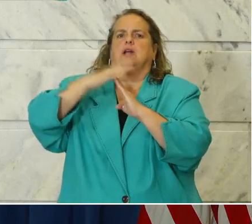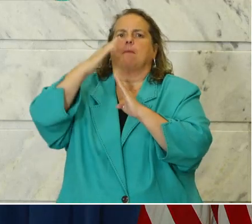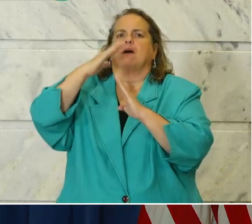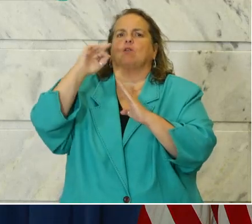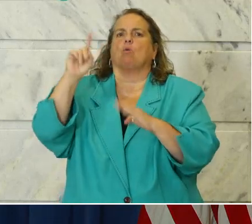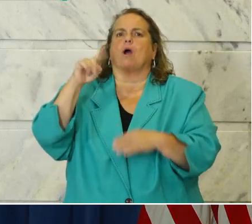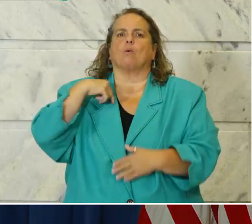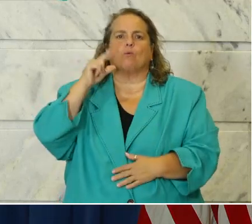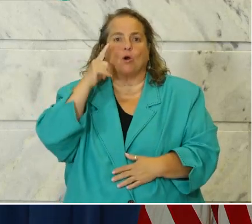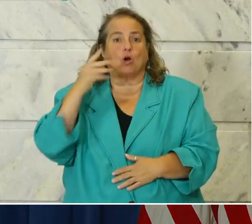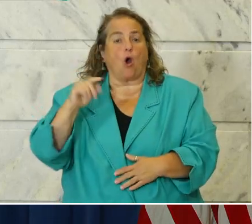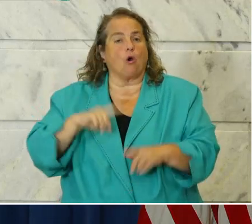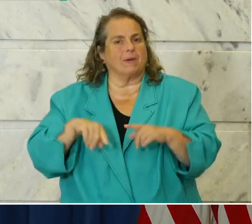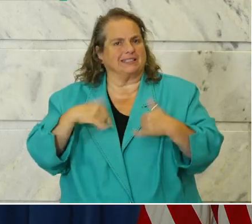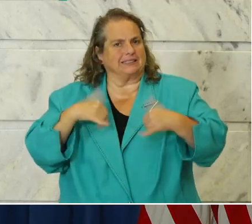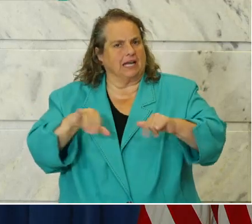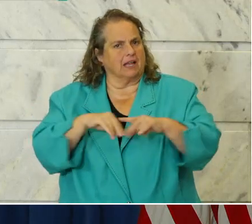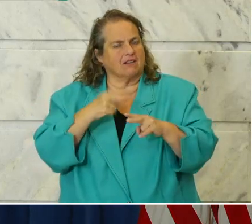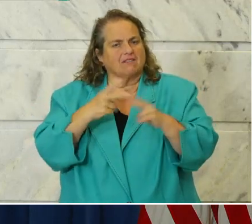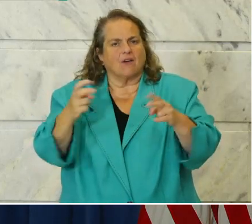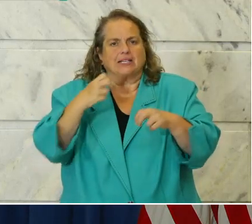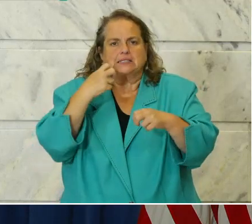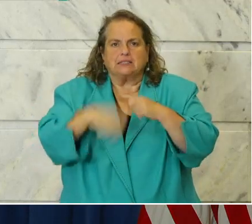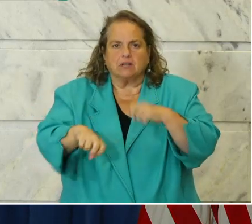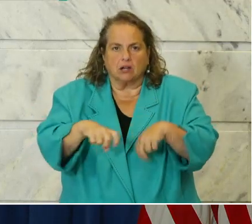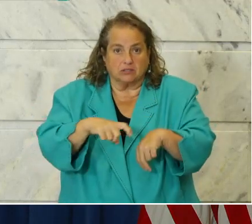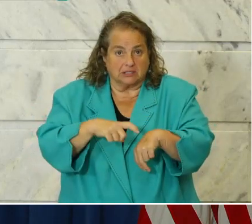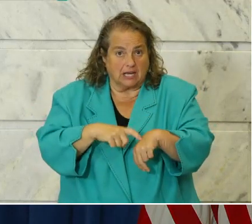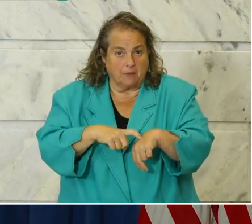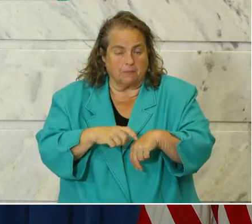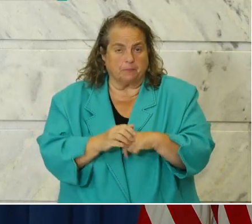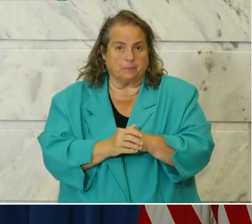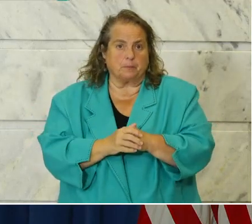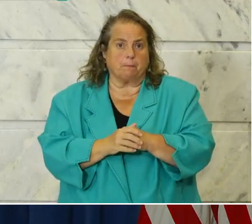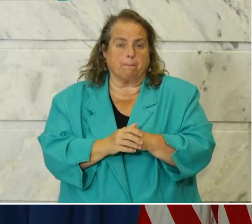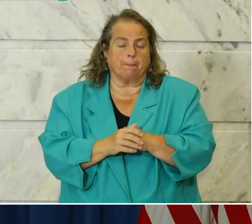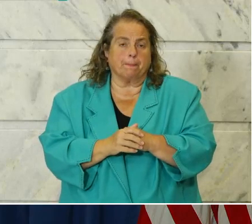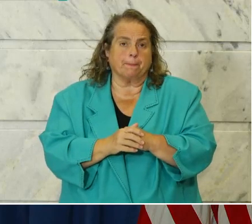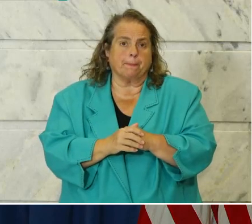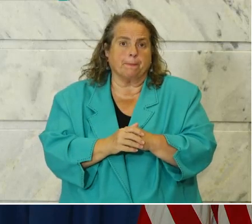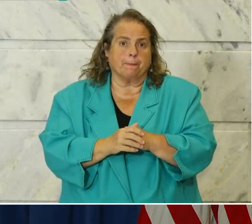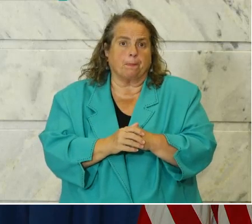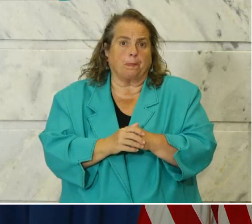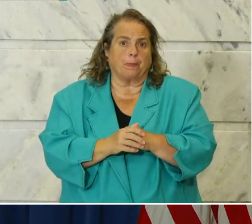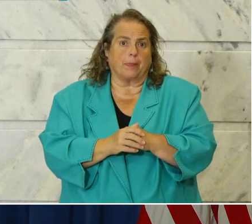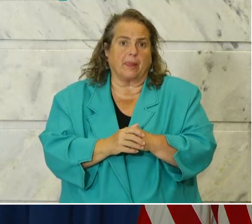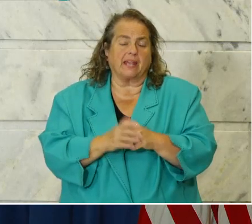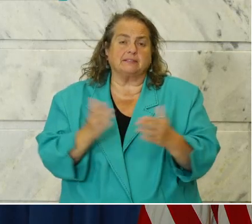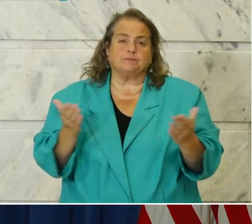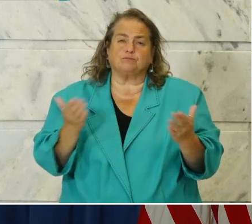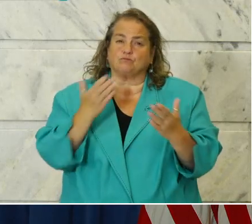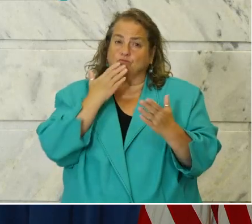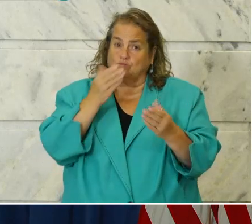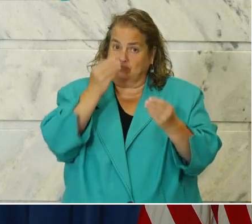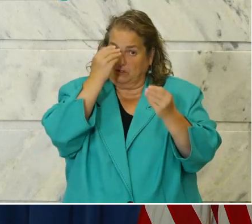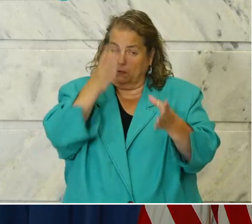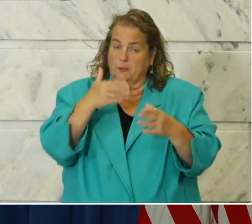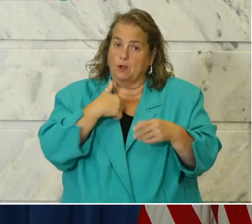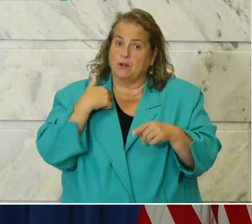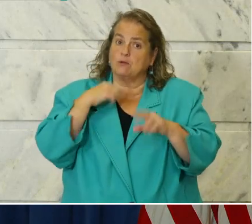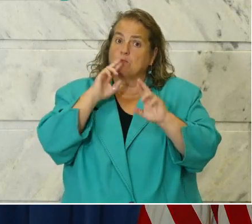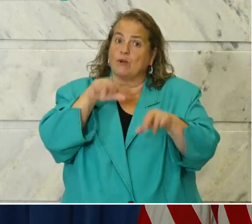in one of the most difficult times. And the good news that we reported yesterday is a little